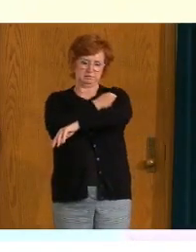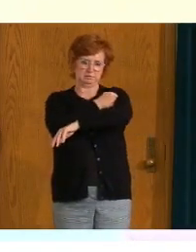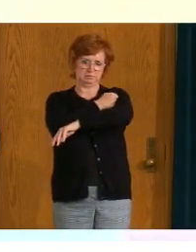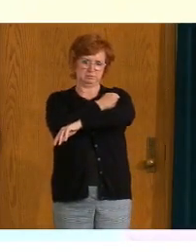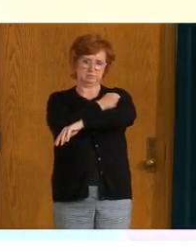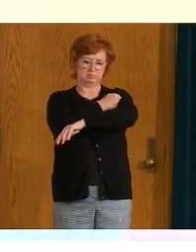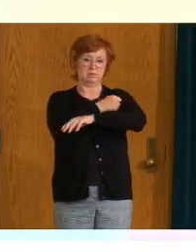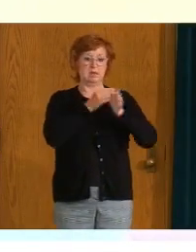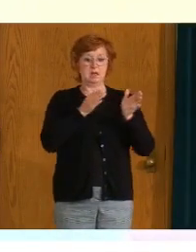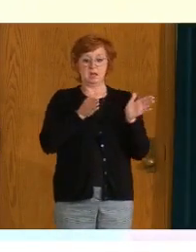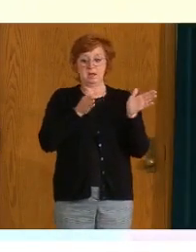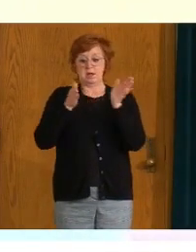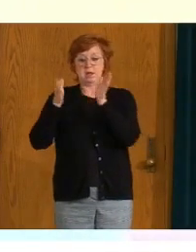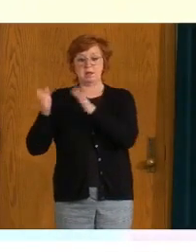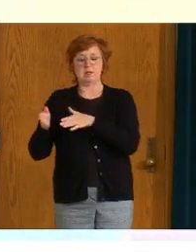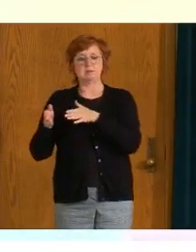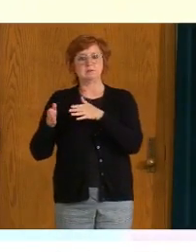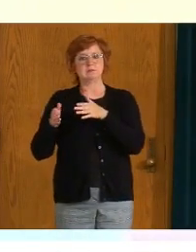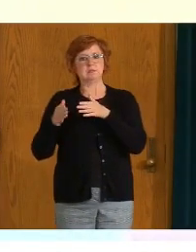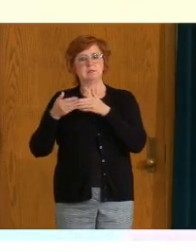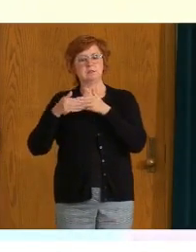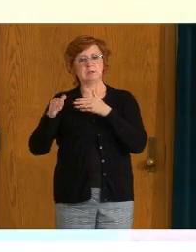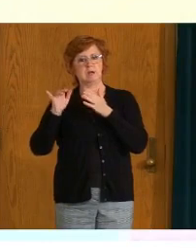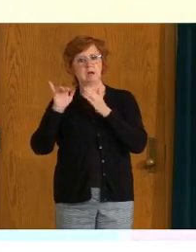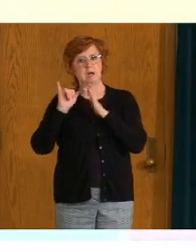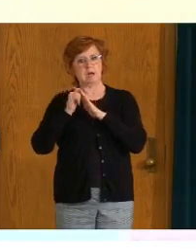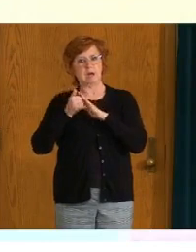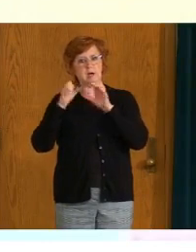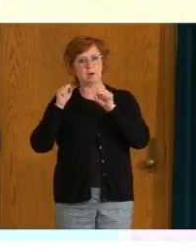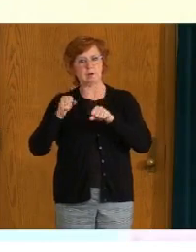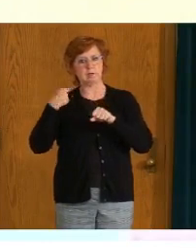we all need to learn how to live with COVID.